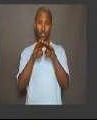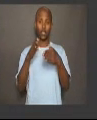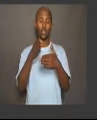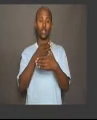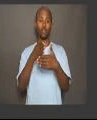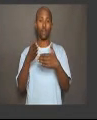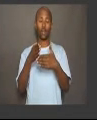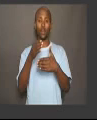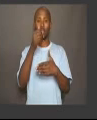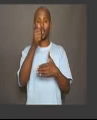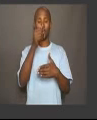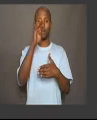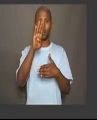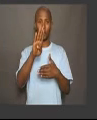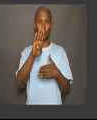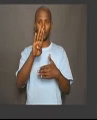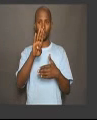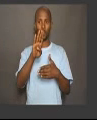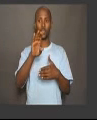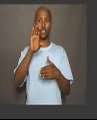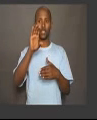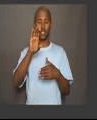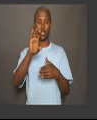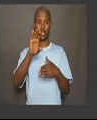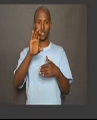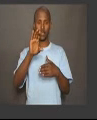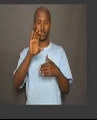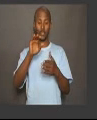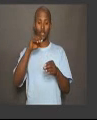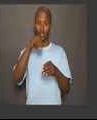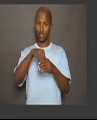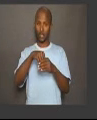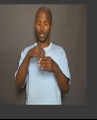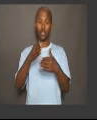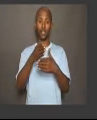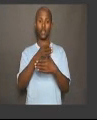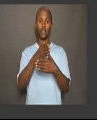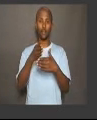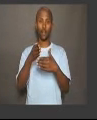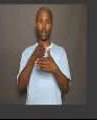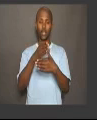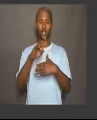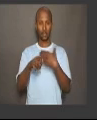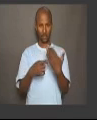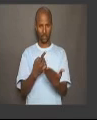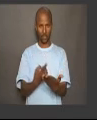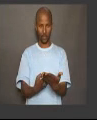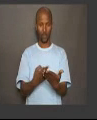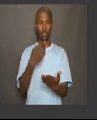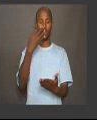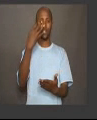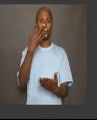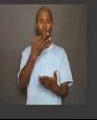a, b. C is in the interval such that f